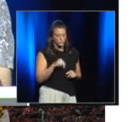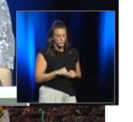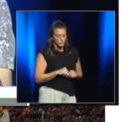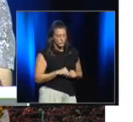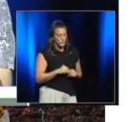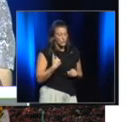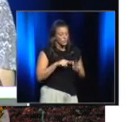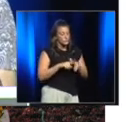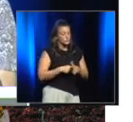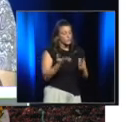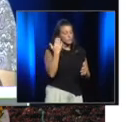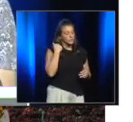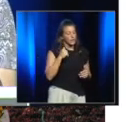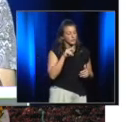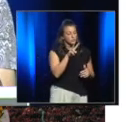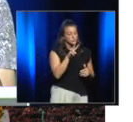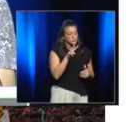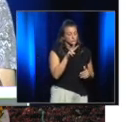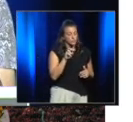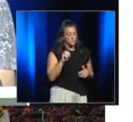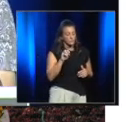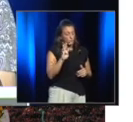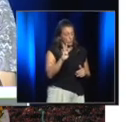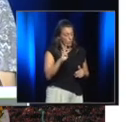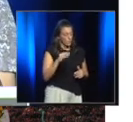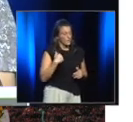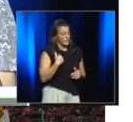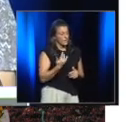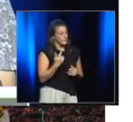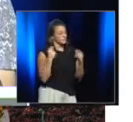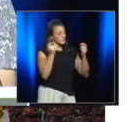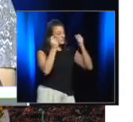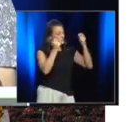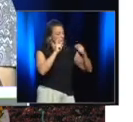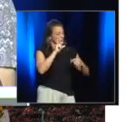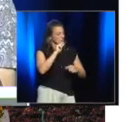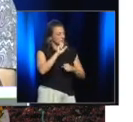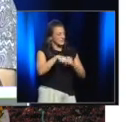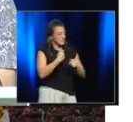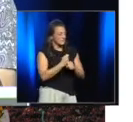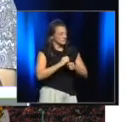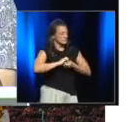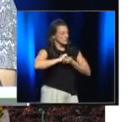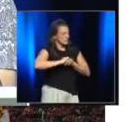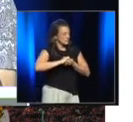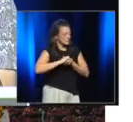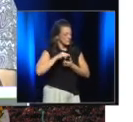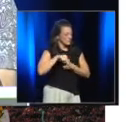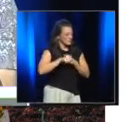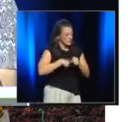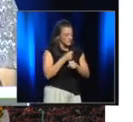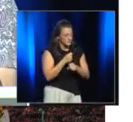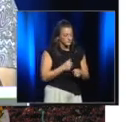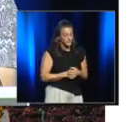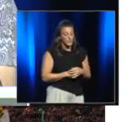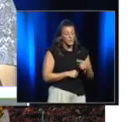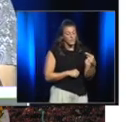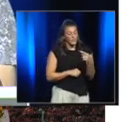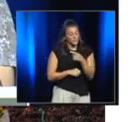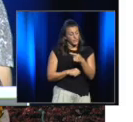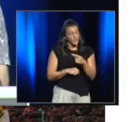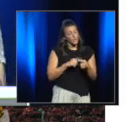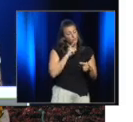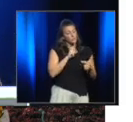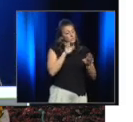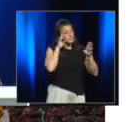2004, so 20 years. We had our 20-year celebration earlier this year. And this program really hinged on using